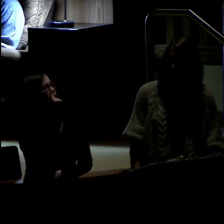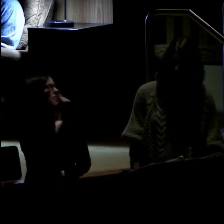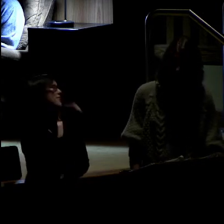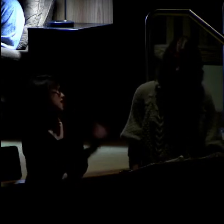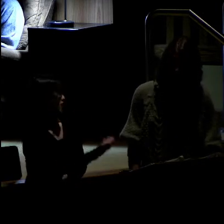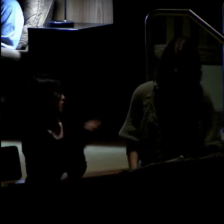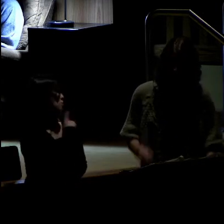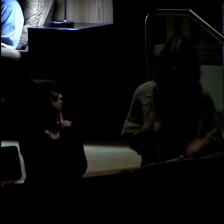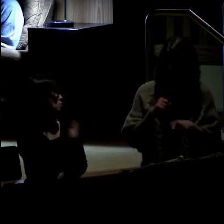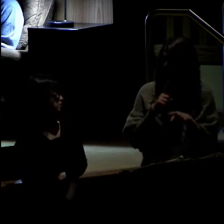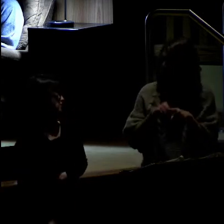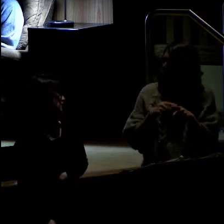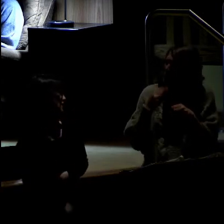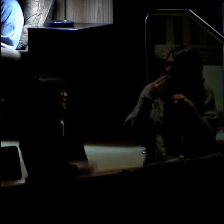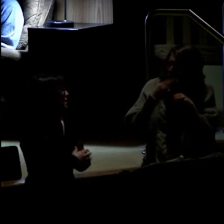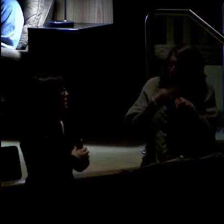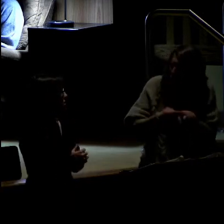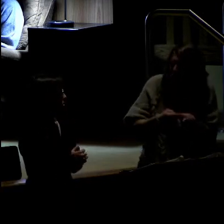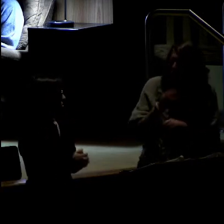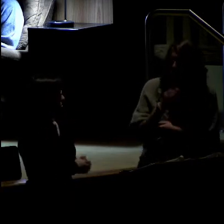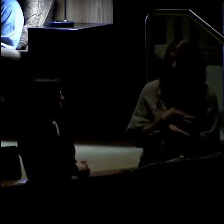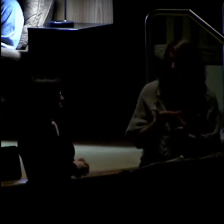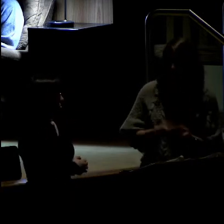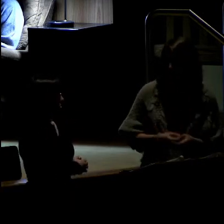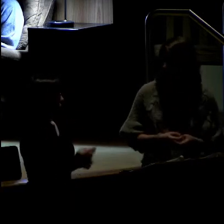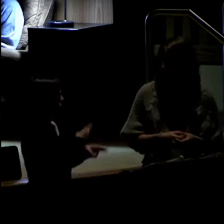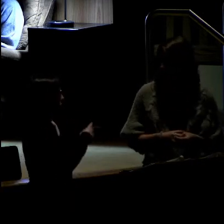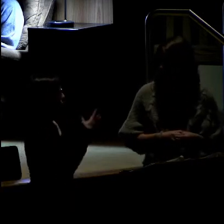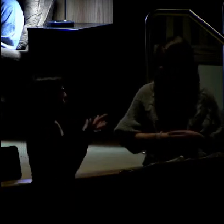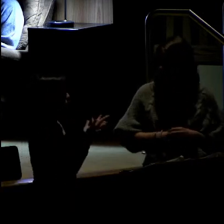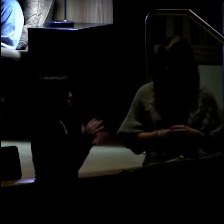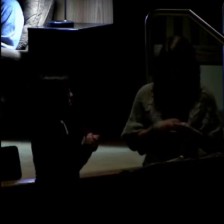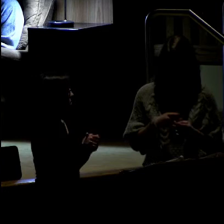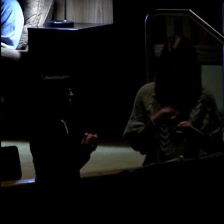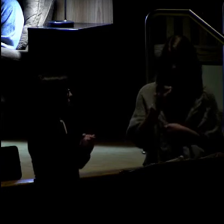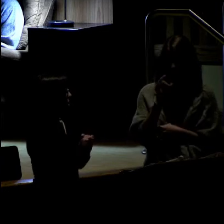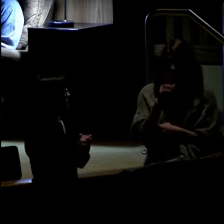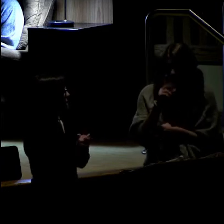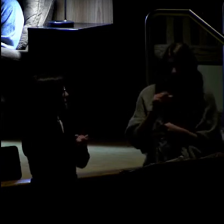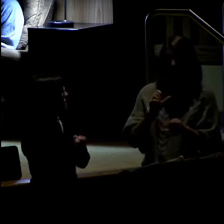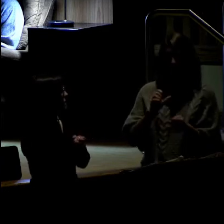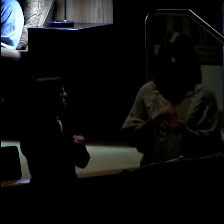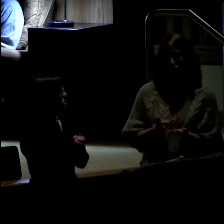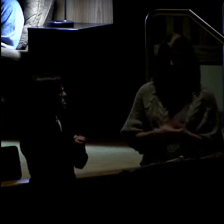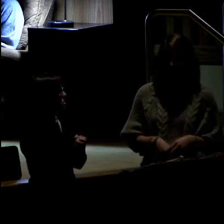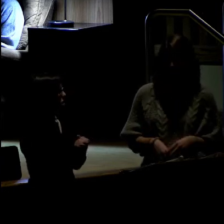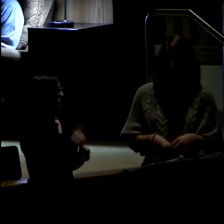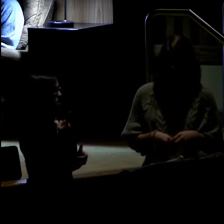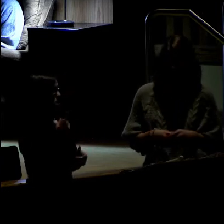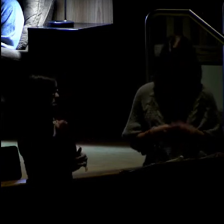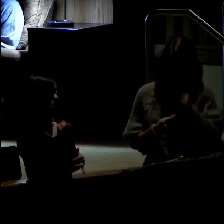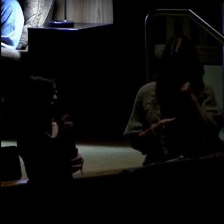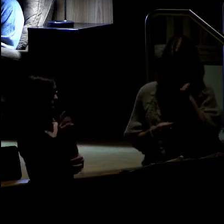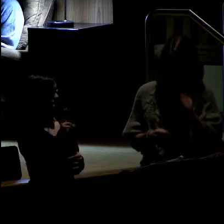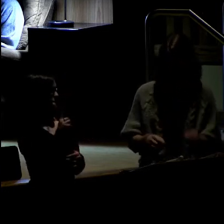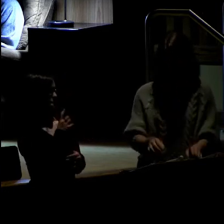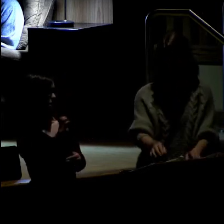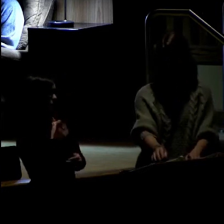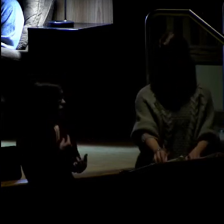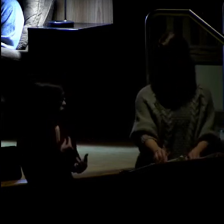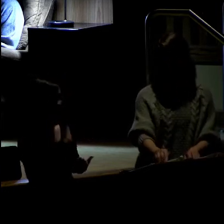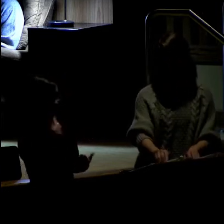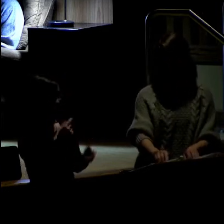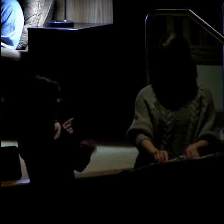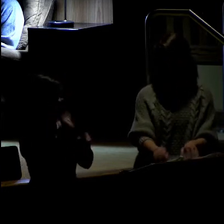are we gonna call it? Call what? The fudge. How about something real novel, like fudge? It's worked so far.